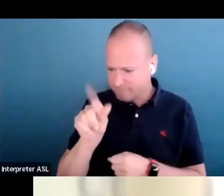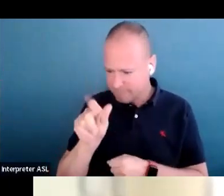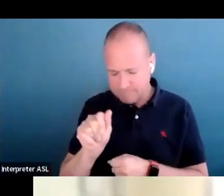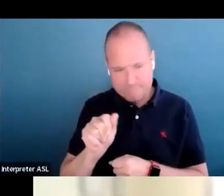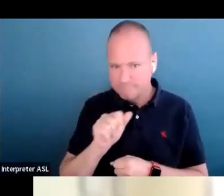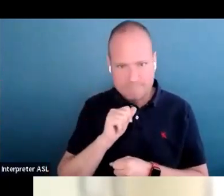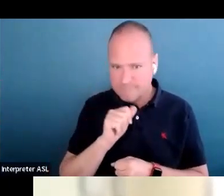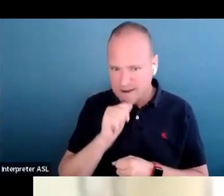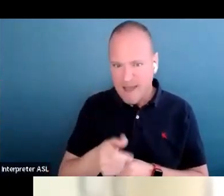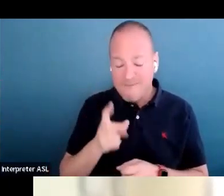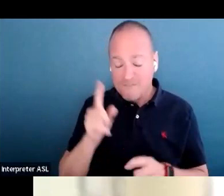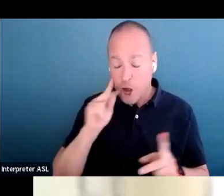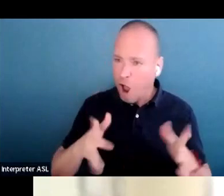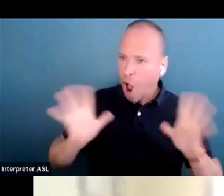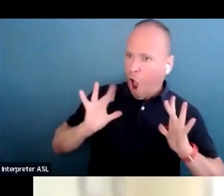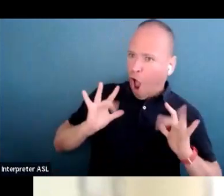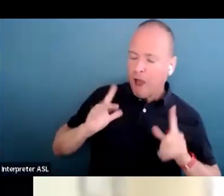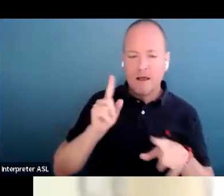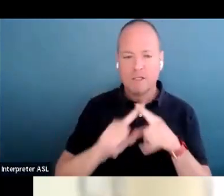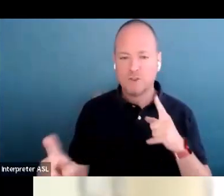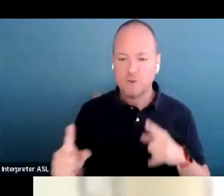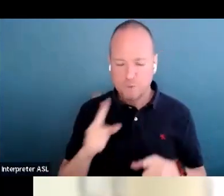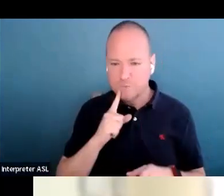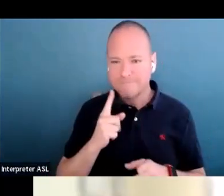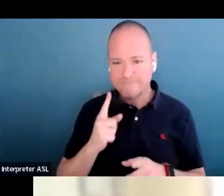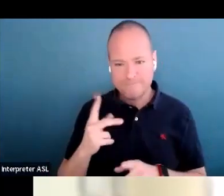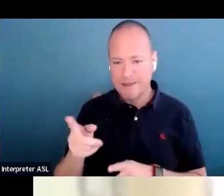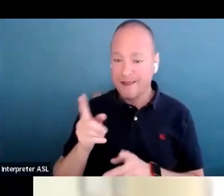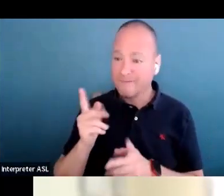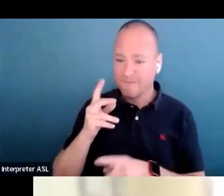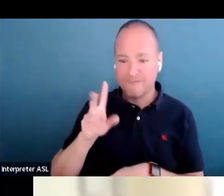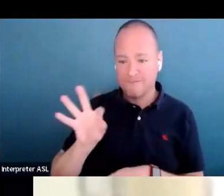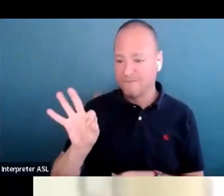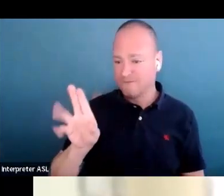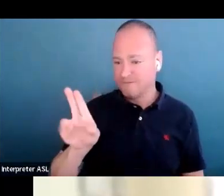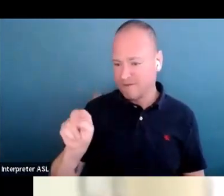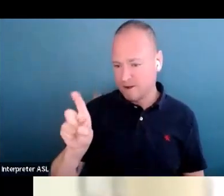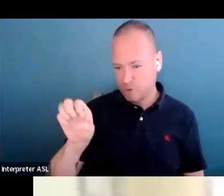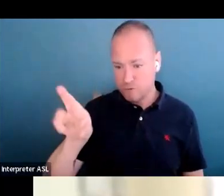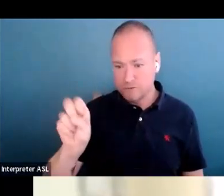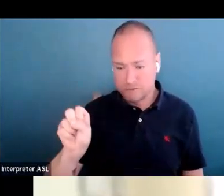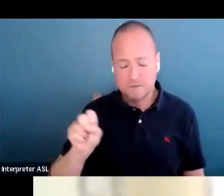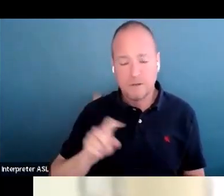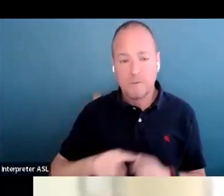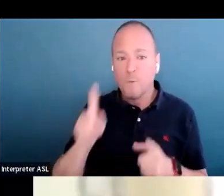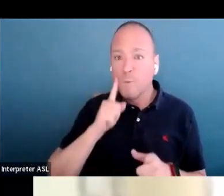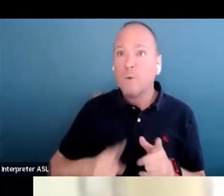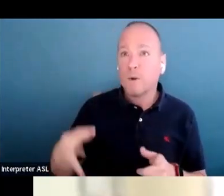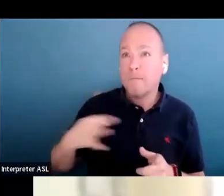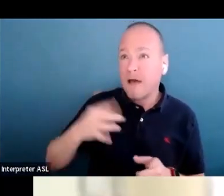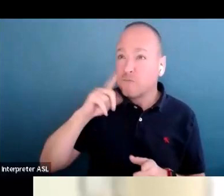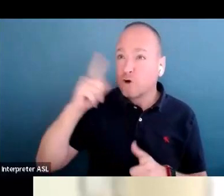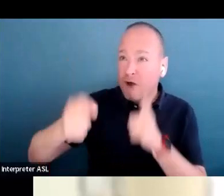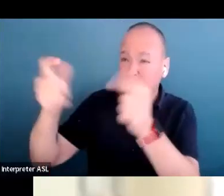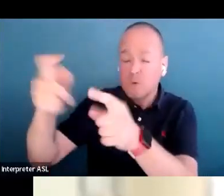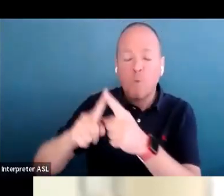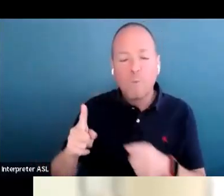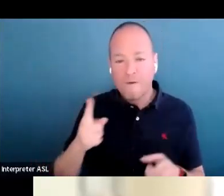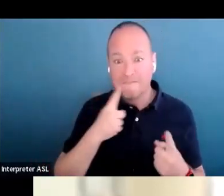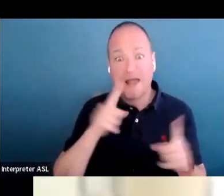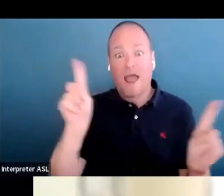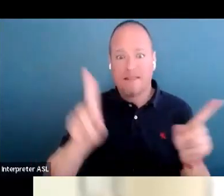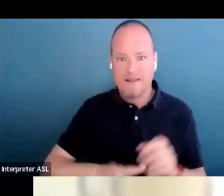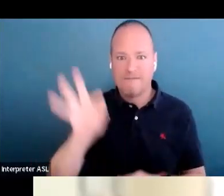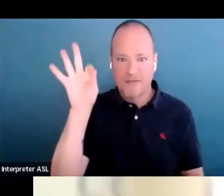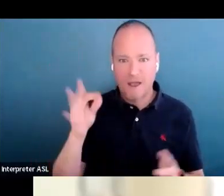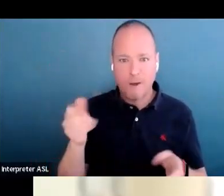funders. After a few years of unsuccessfully applying for grants to support this work, we were lucky to find partners in DREDF